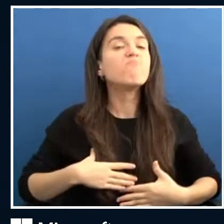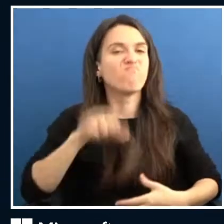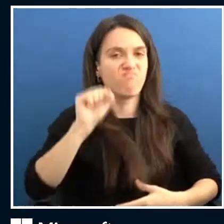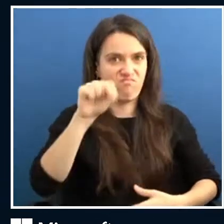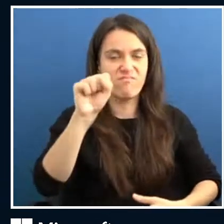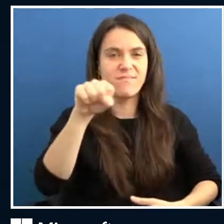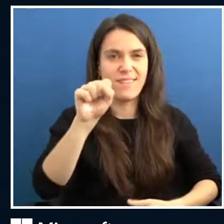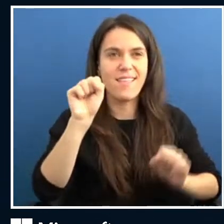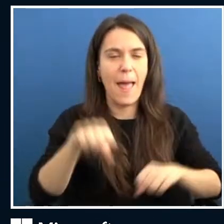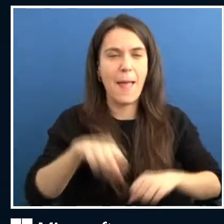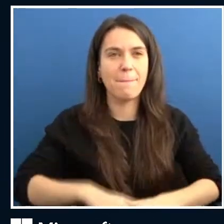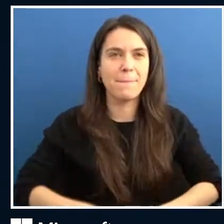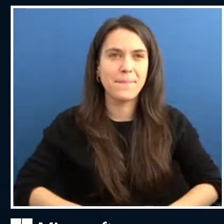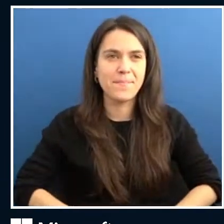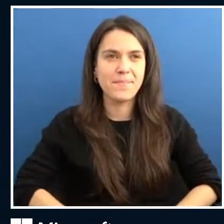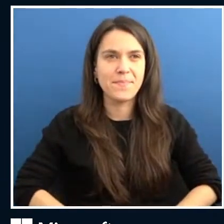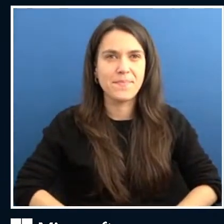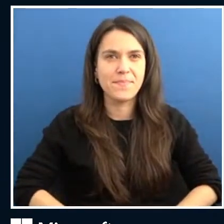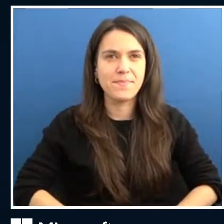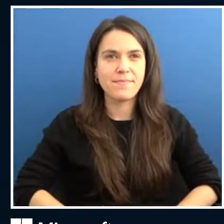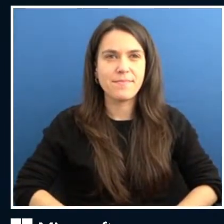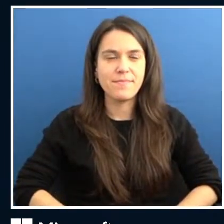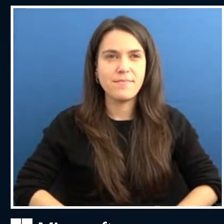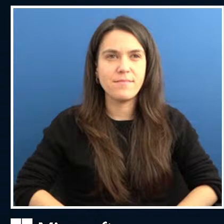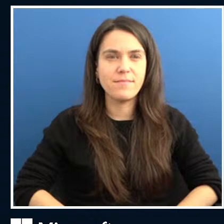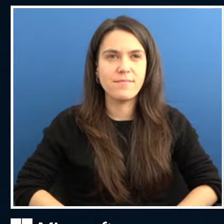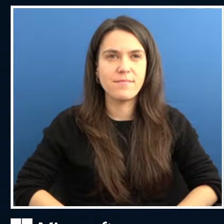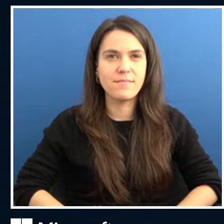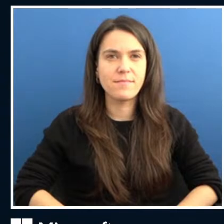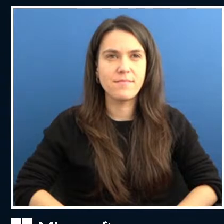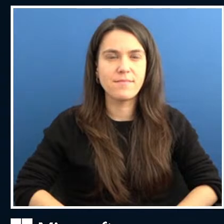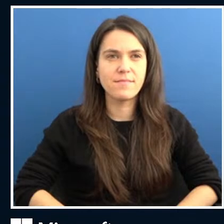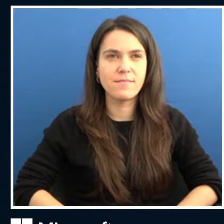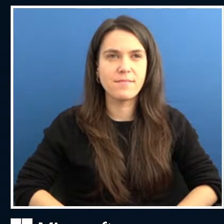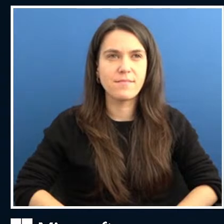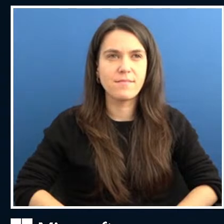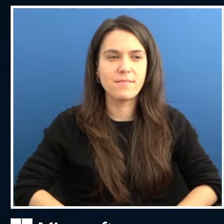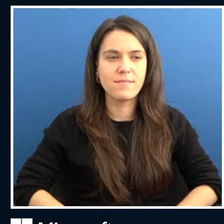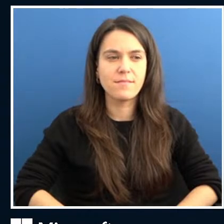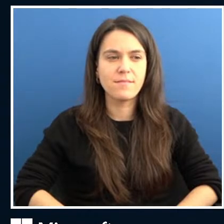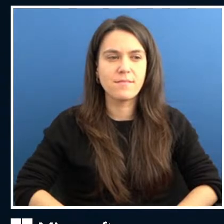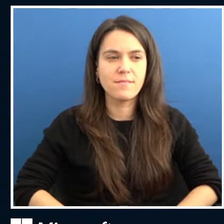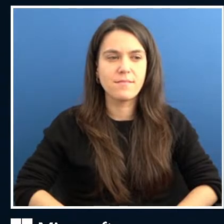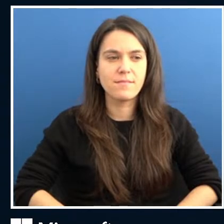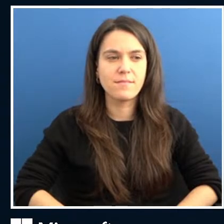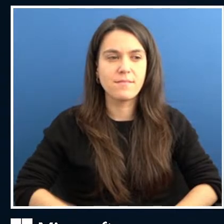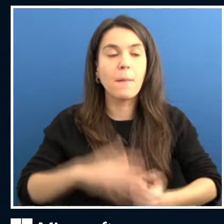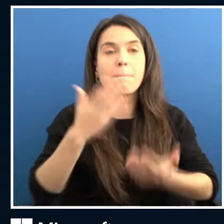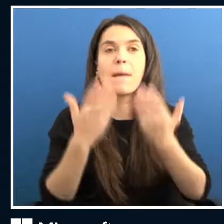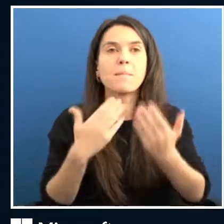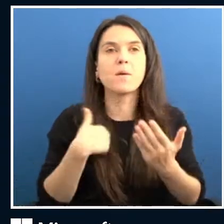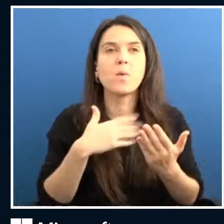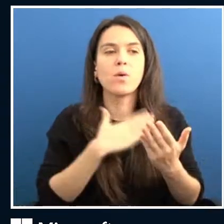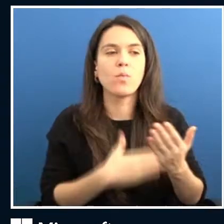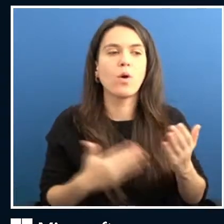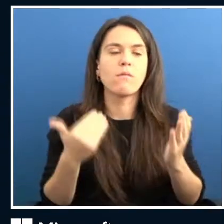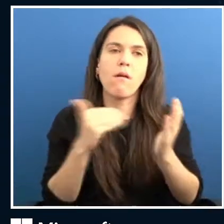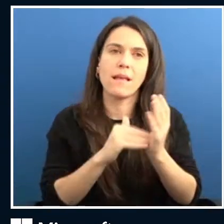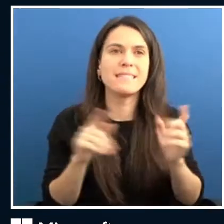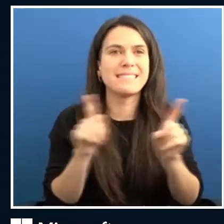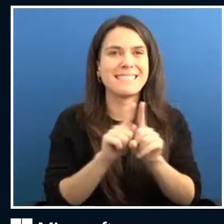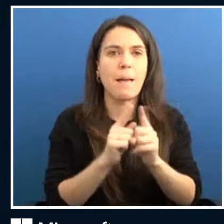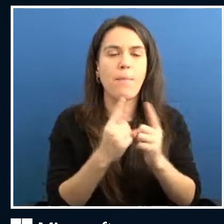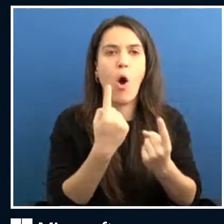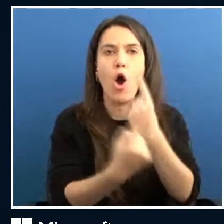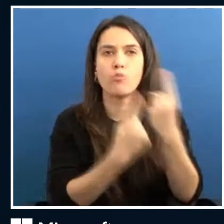like VG16, and we want to kind of repurpose it for object detection. But how do we do